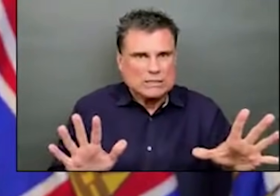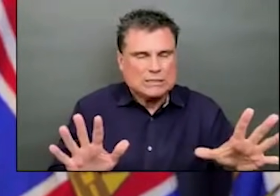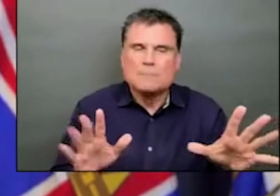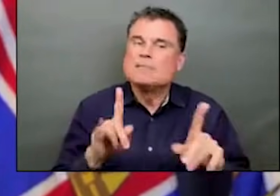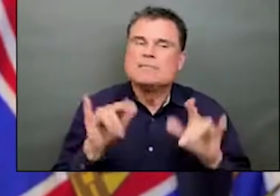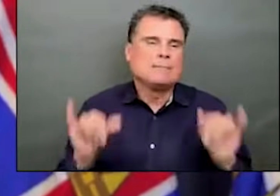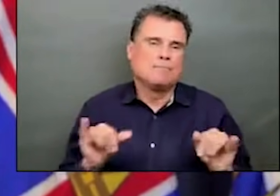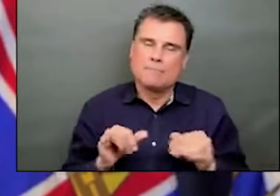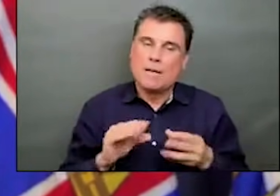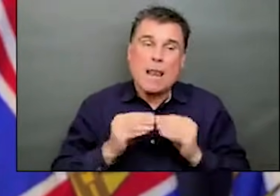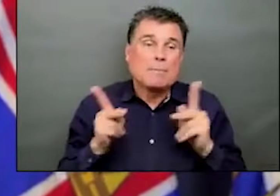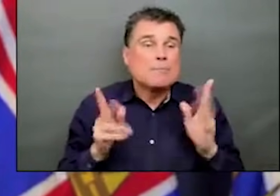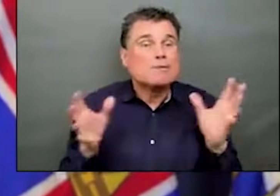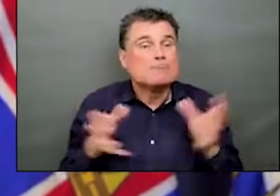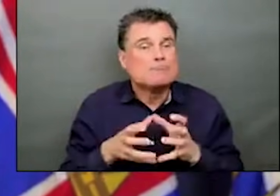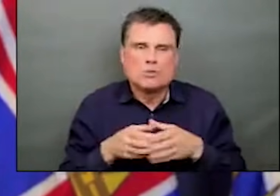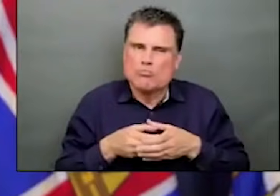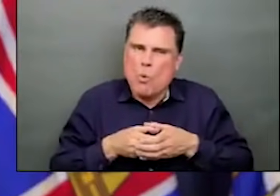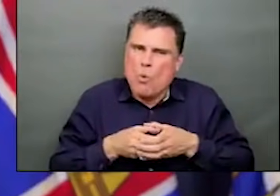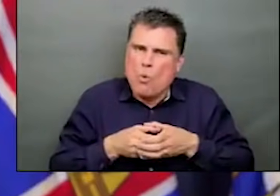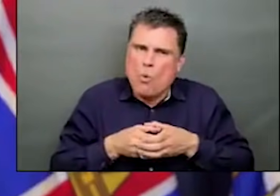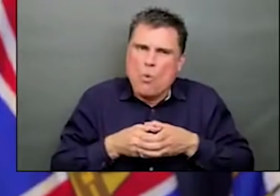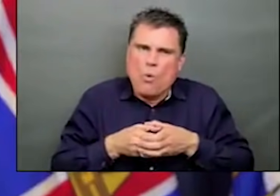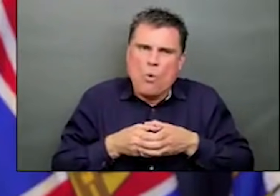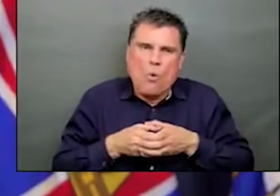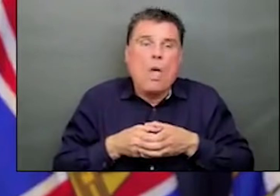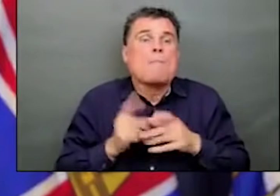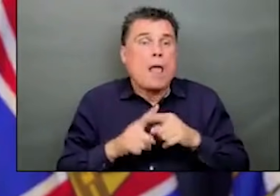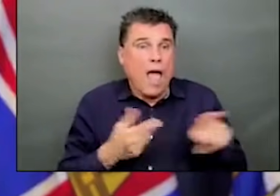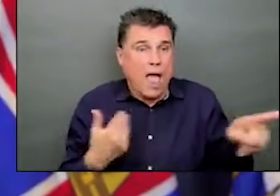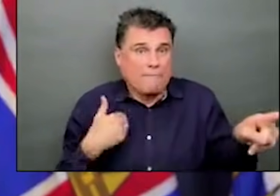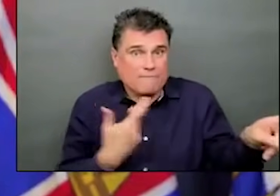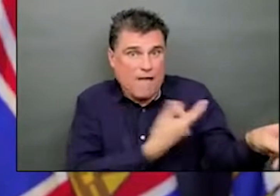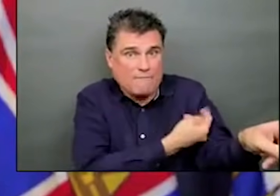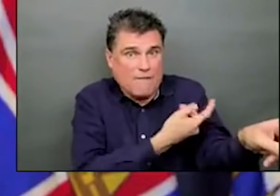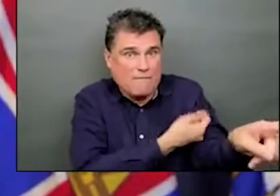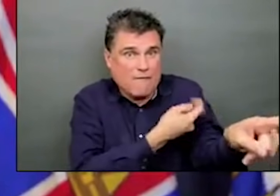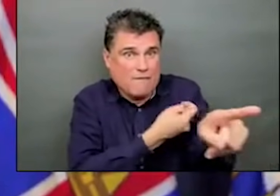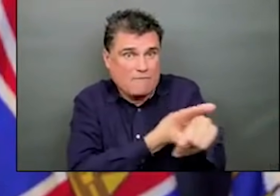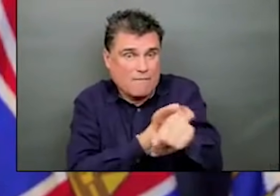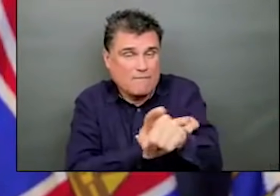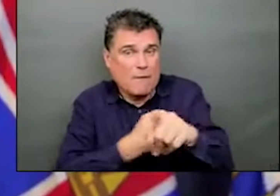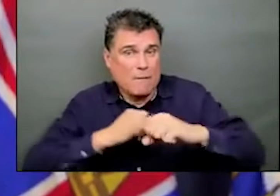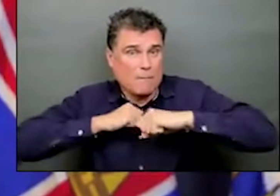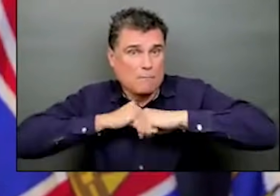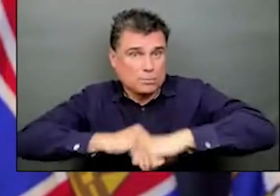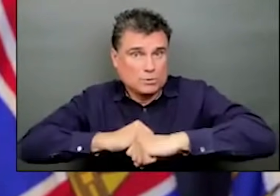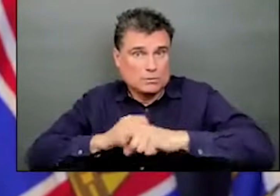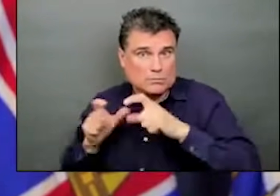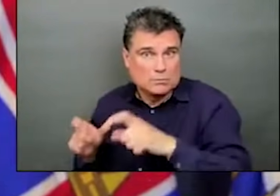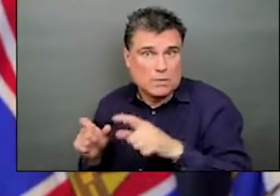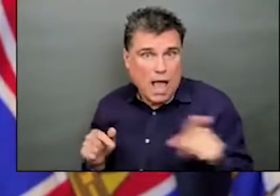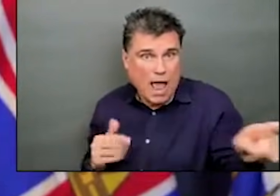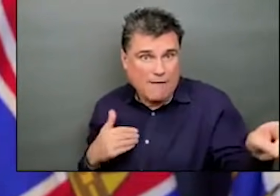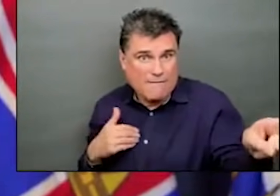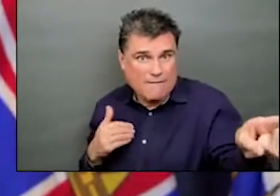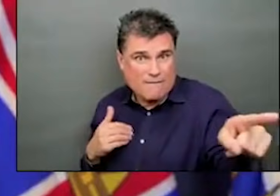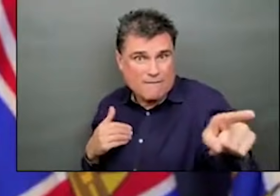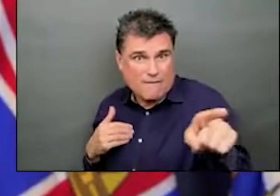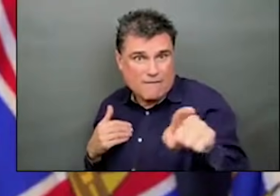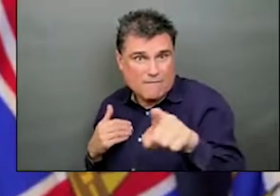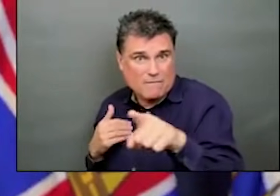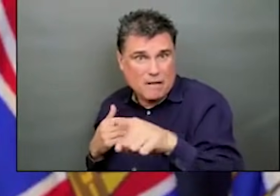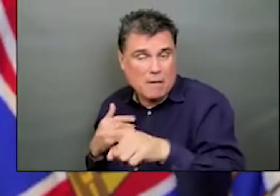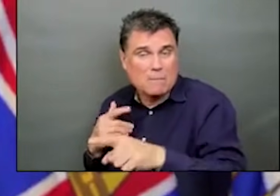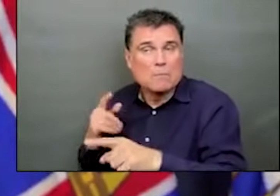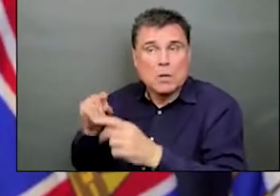people protected and as we try, hopefully, to get transmission rates down, which means the probability that any one person will